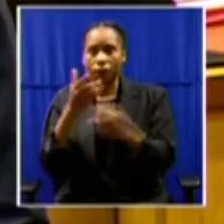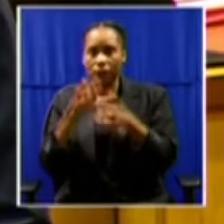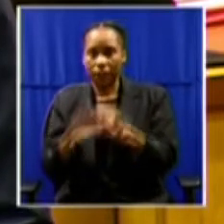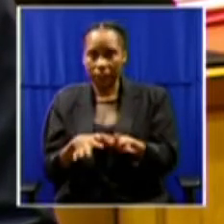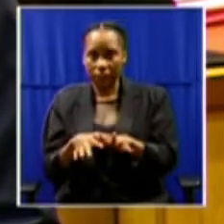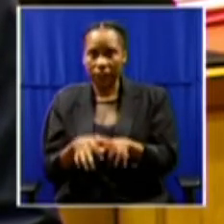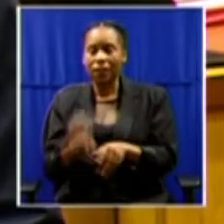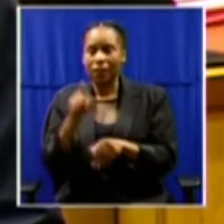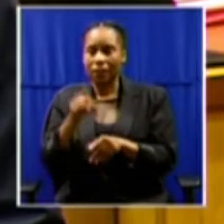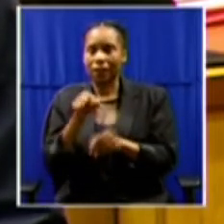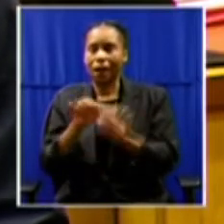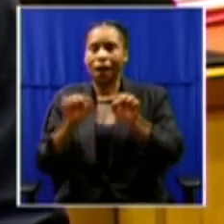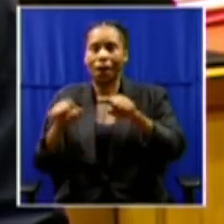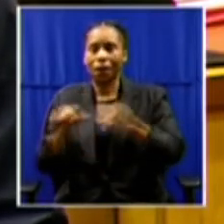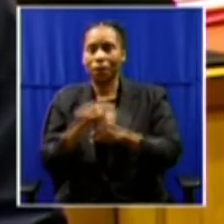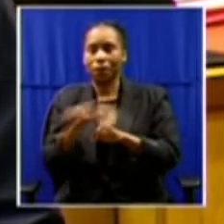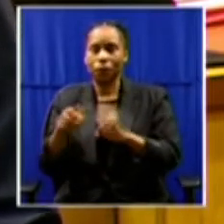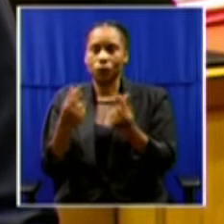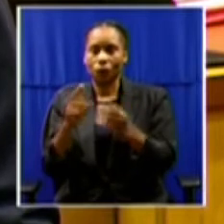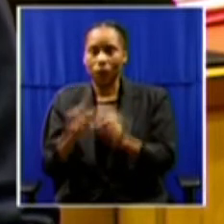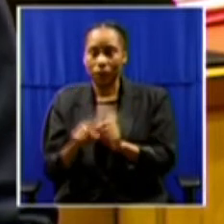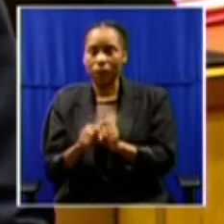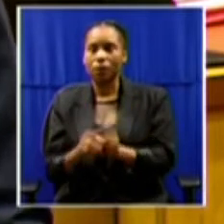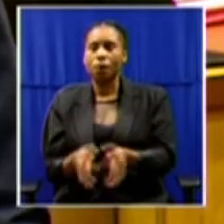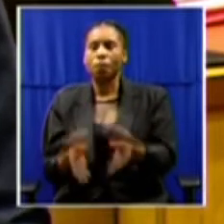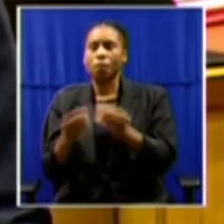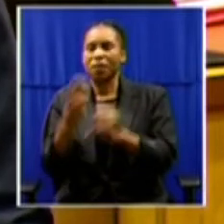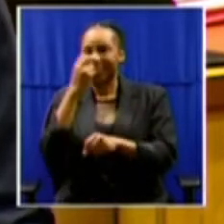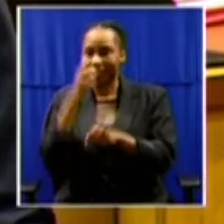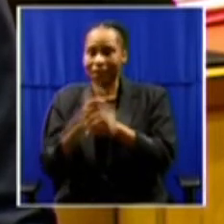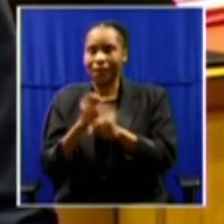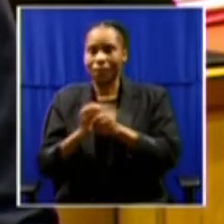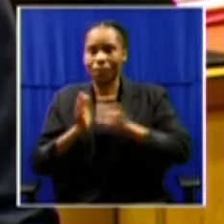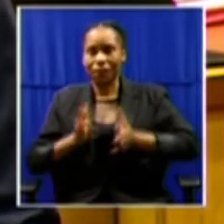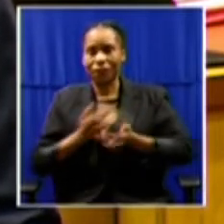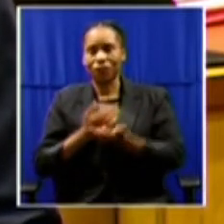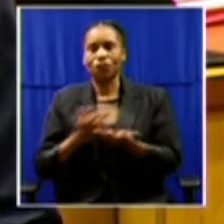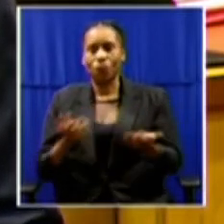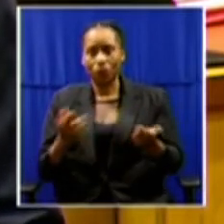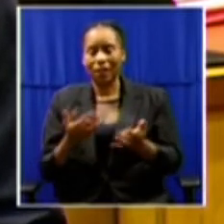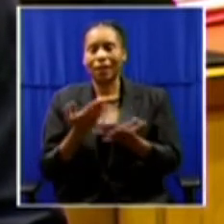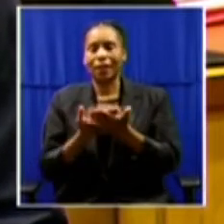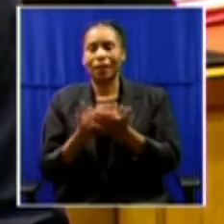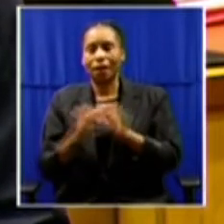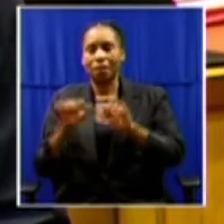will enable them to get the much needed human resource that